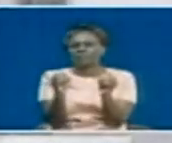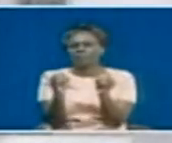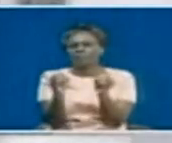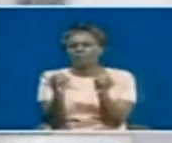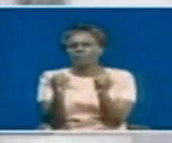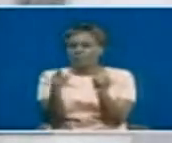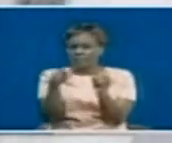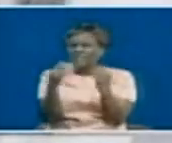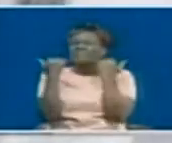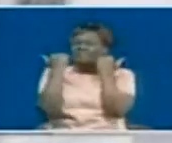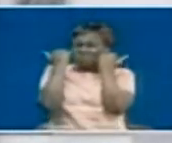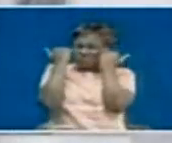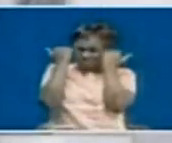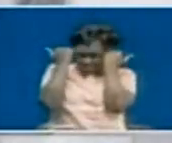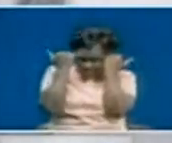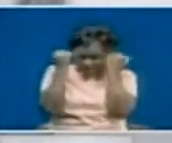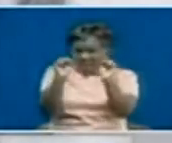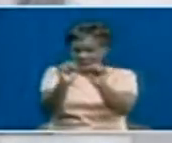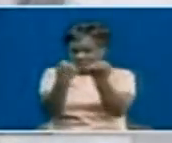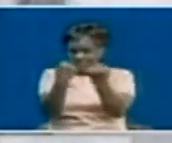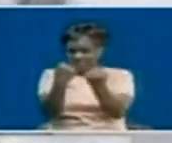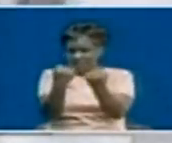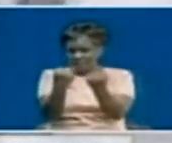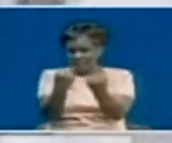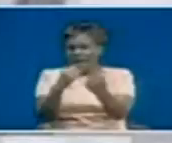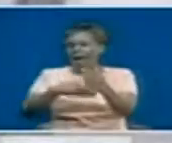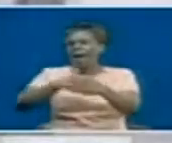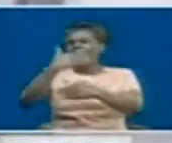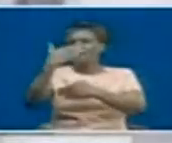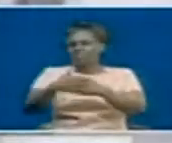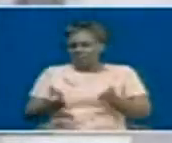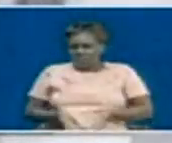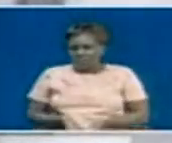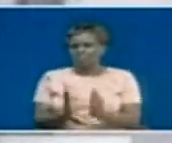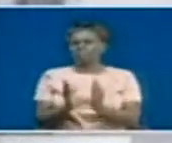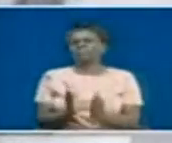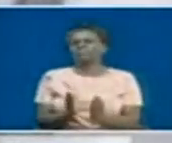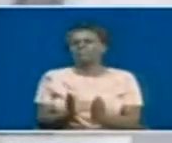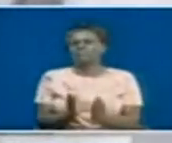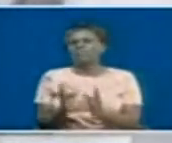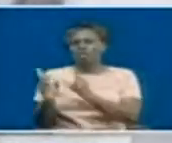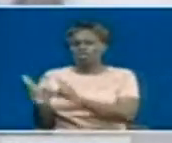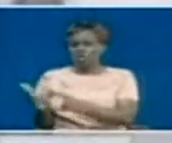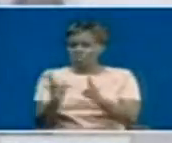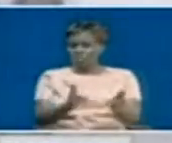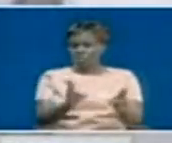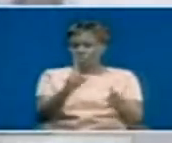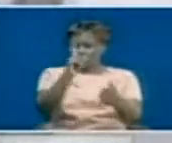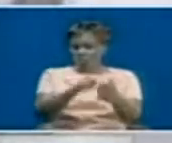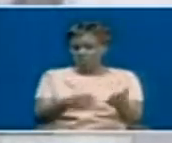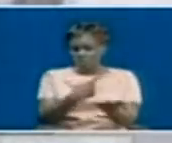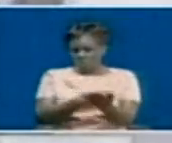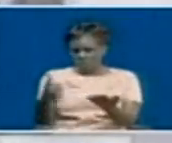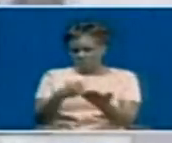a form of depression that occurs after delivery, usually within